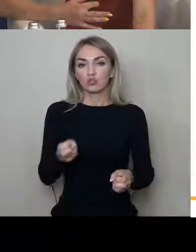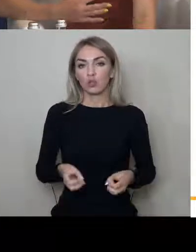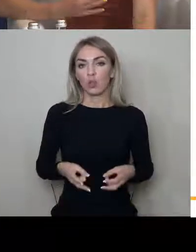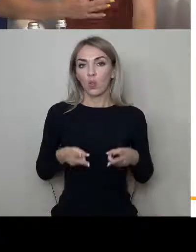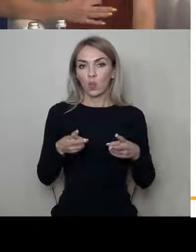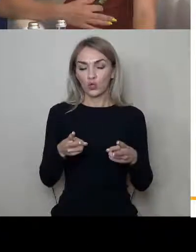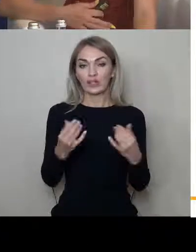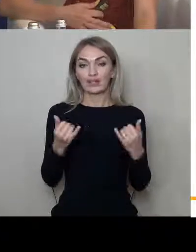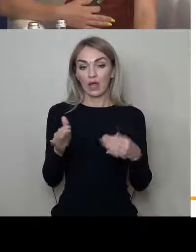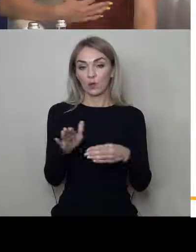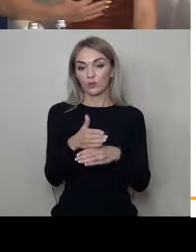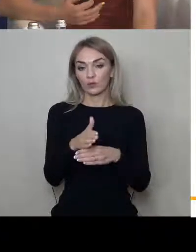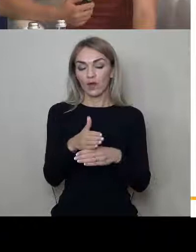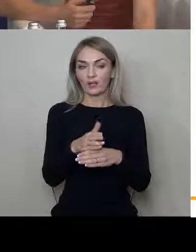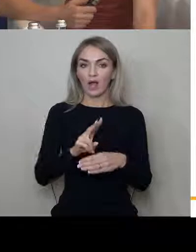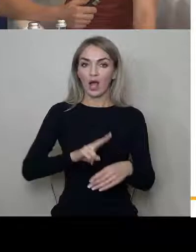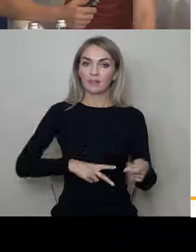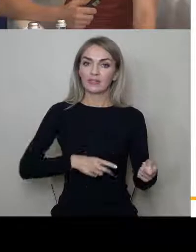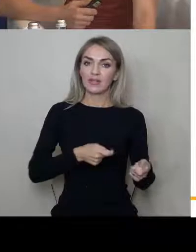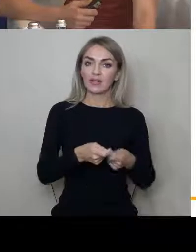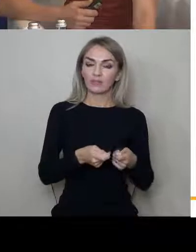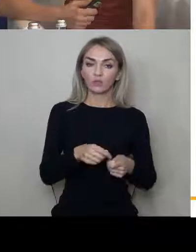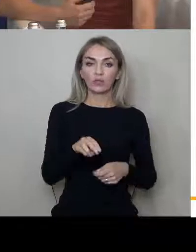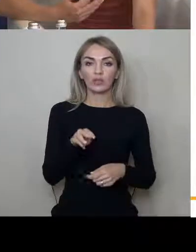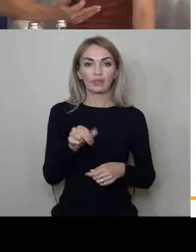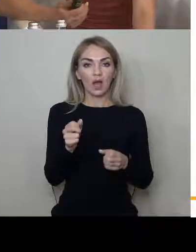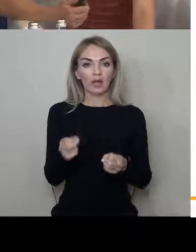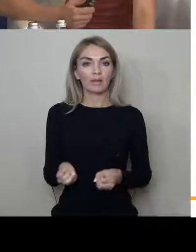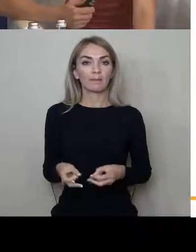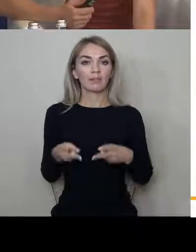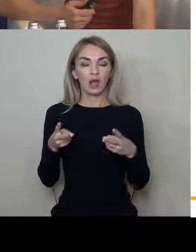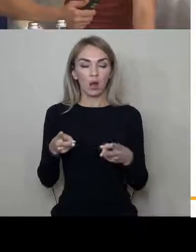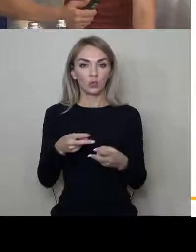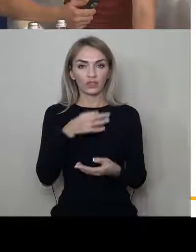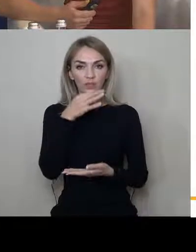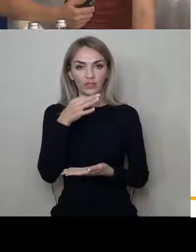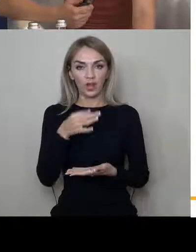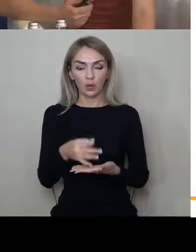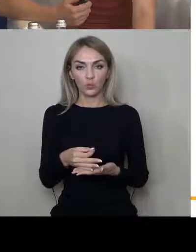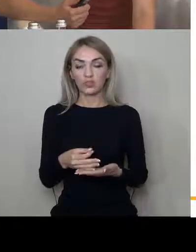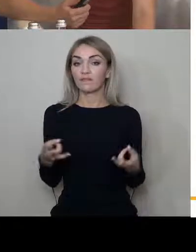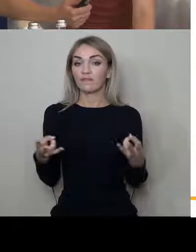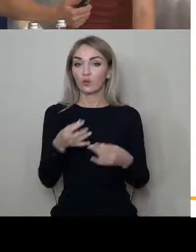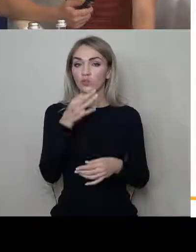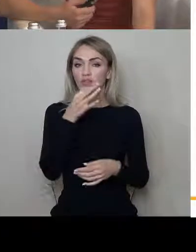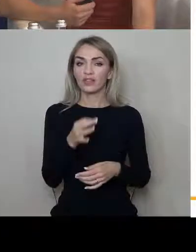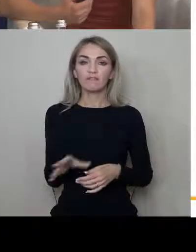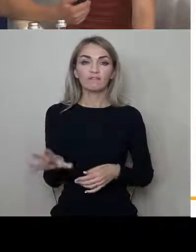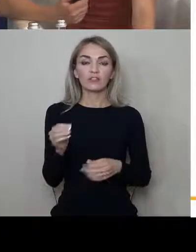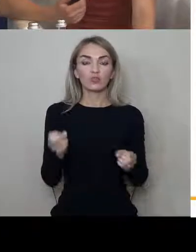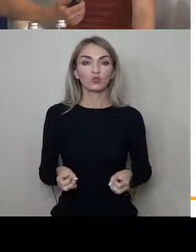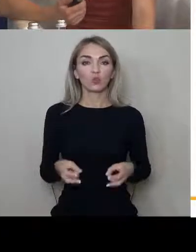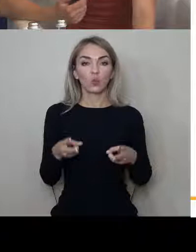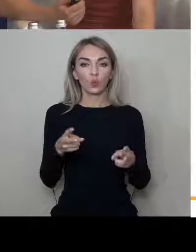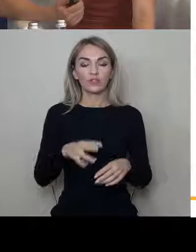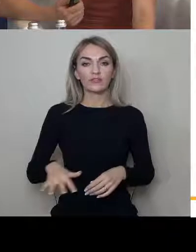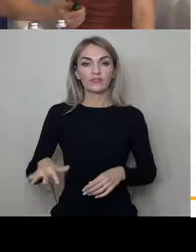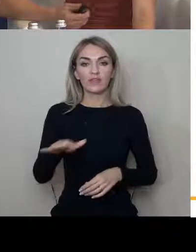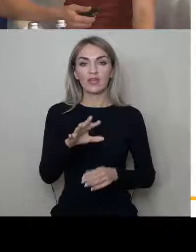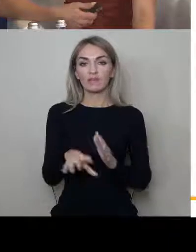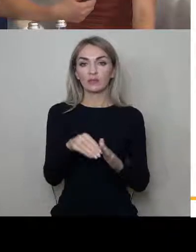deadline under procedure, then they believe that it was offense provided by the respective article of the code. All the